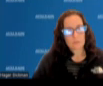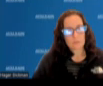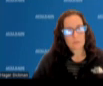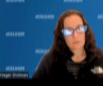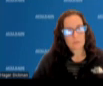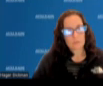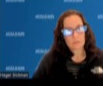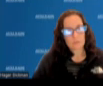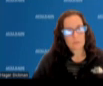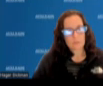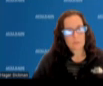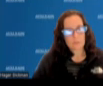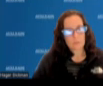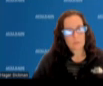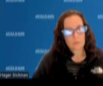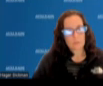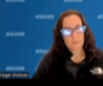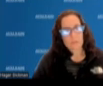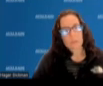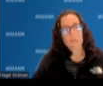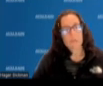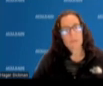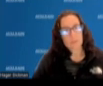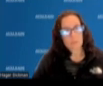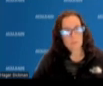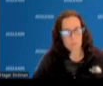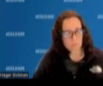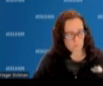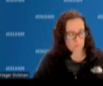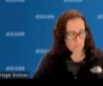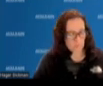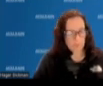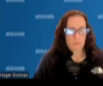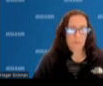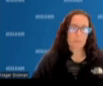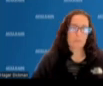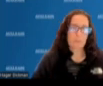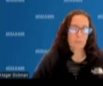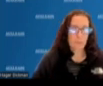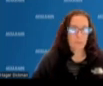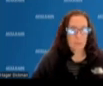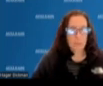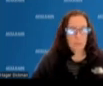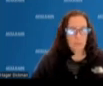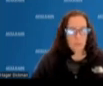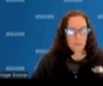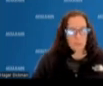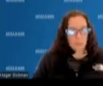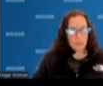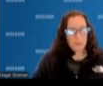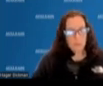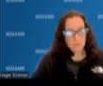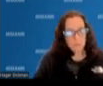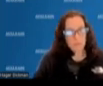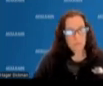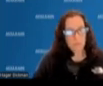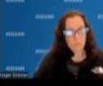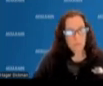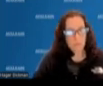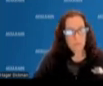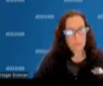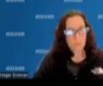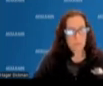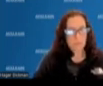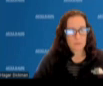older adults who aren't yet 65 and Medicare eligible, who rely on expansion Medicaid for